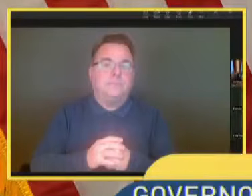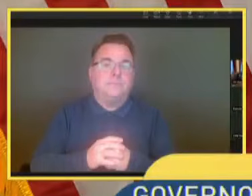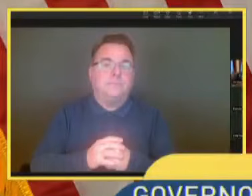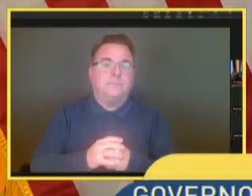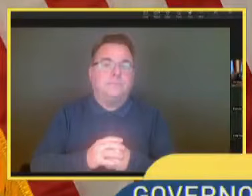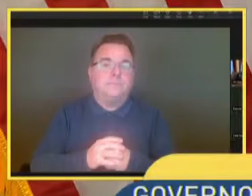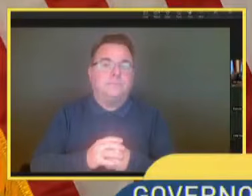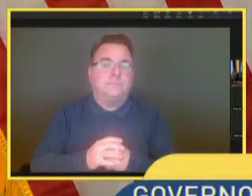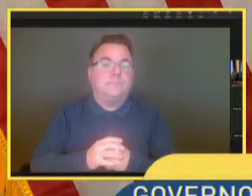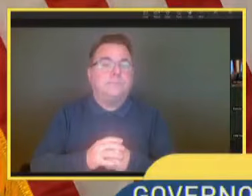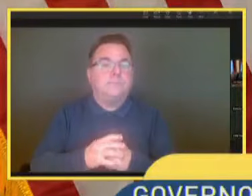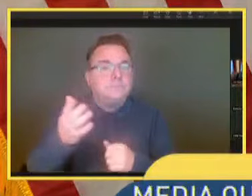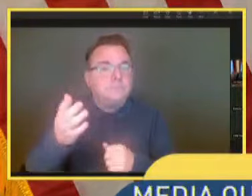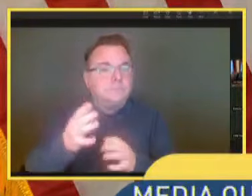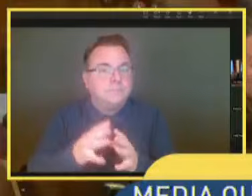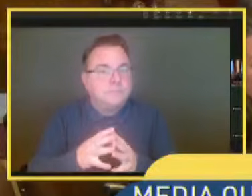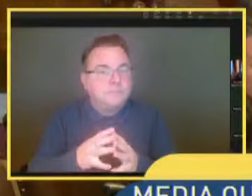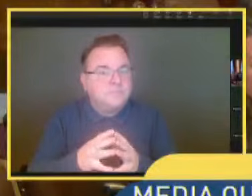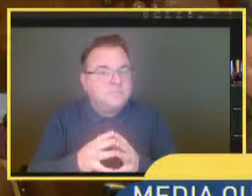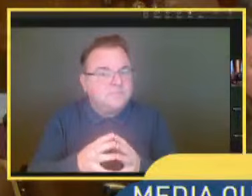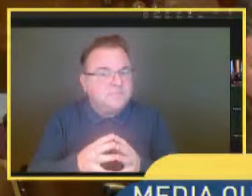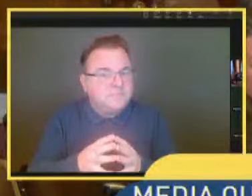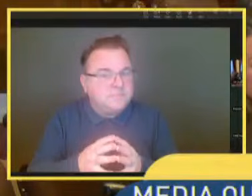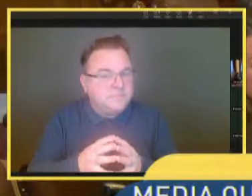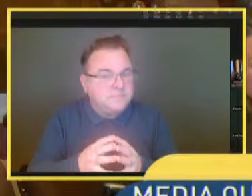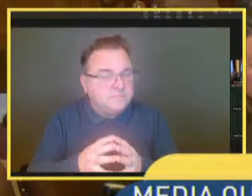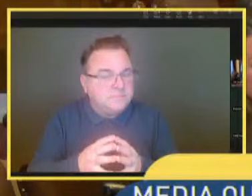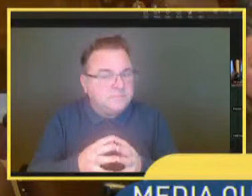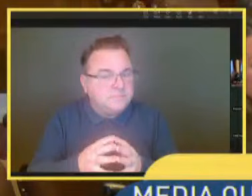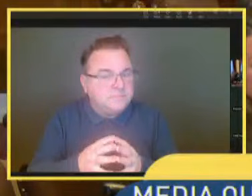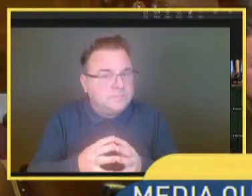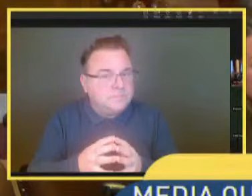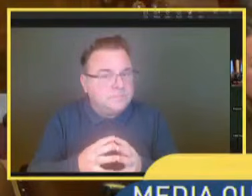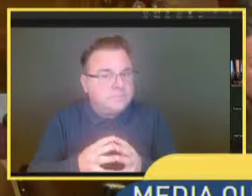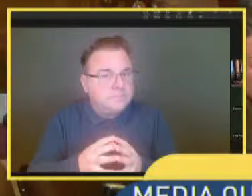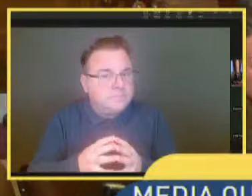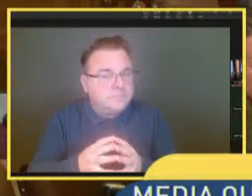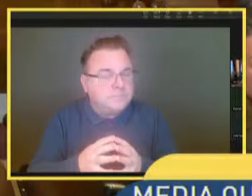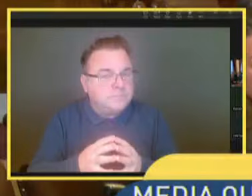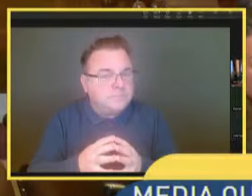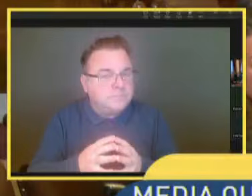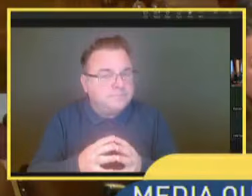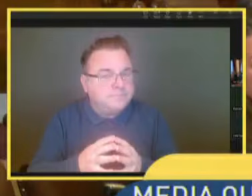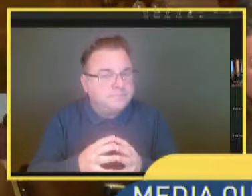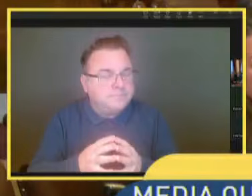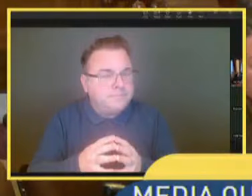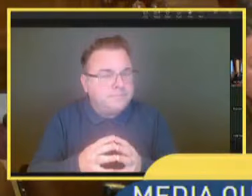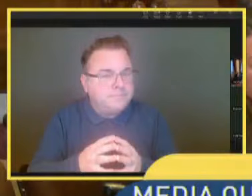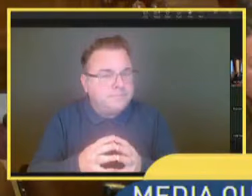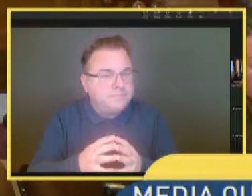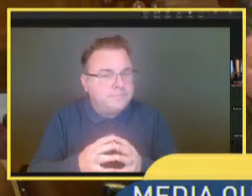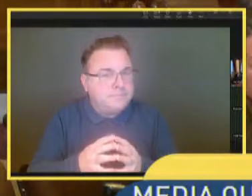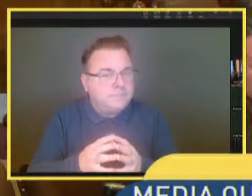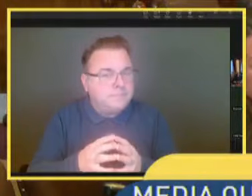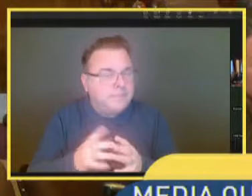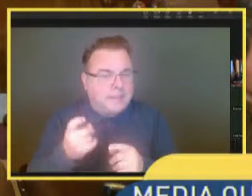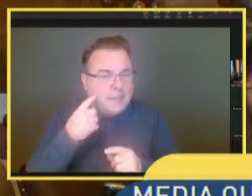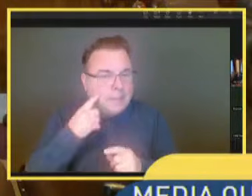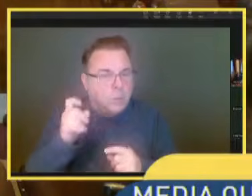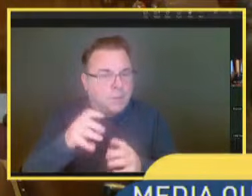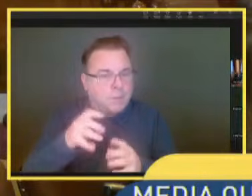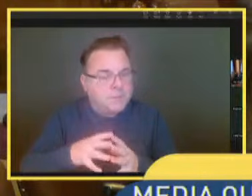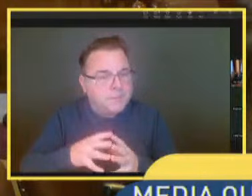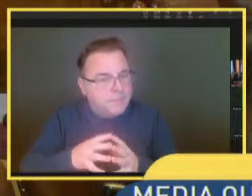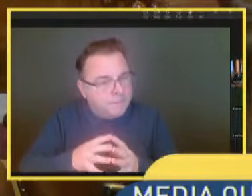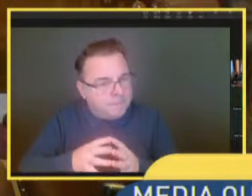Yes? So you mentioned earlier that you met with leaders of the National Guard. Mm-hmm. At what point would you consider activating the National Guard?